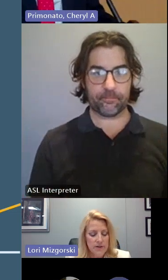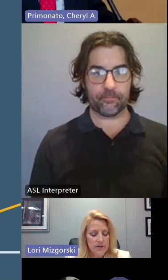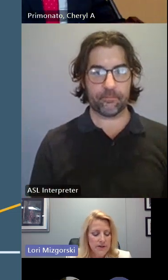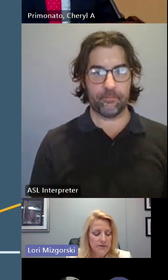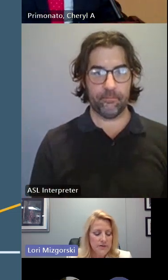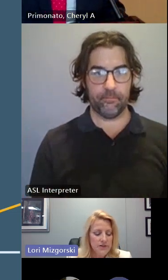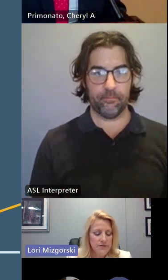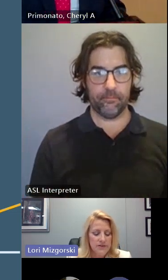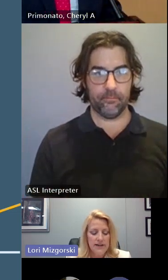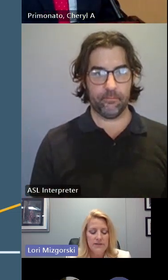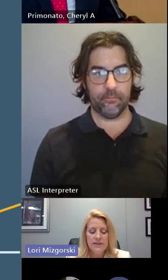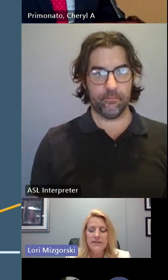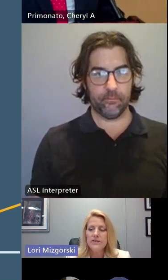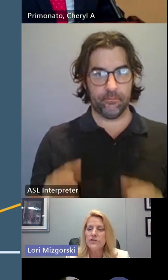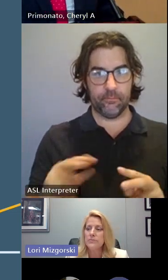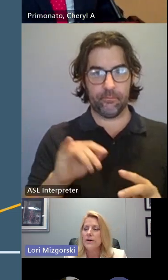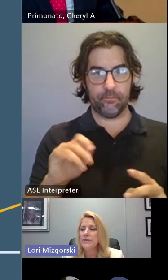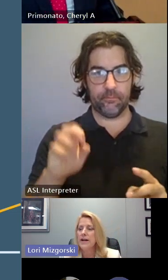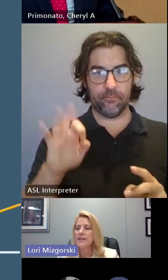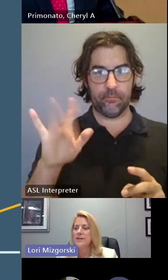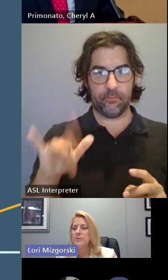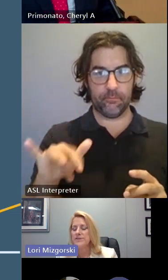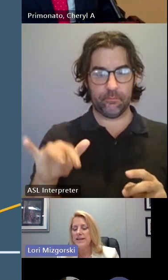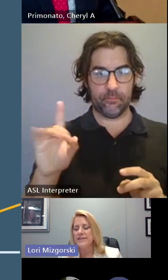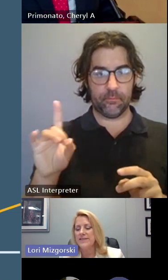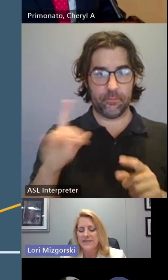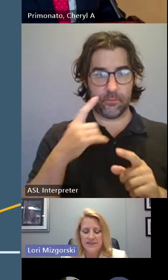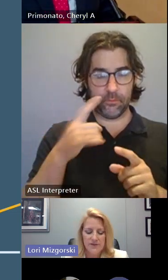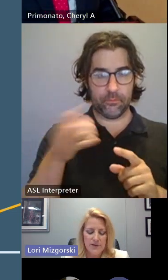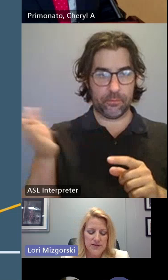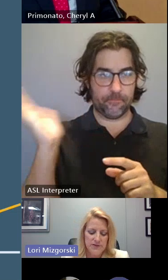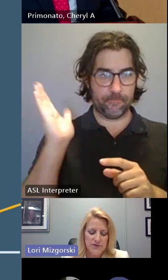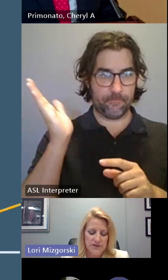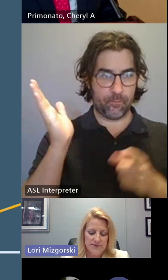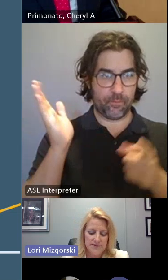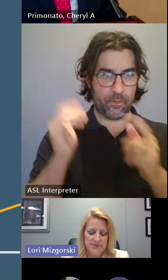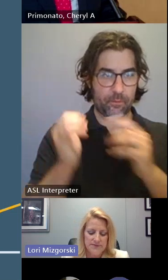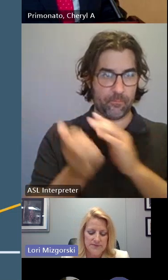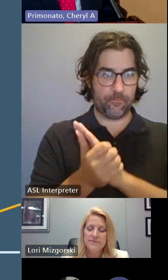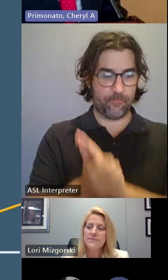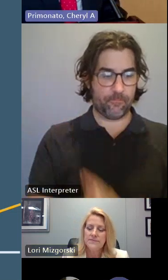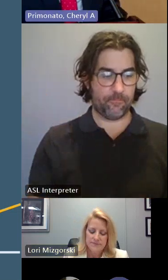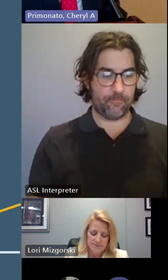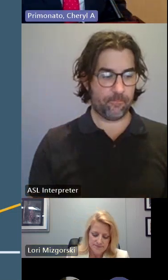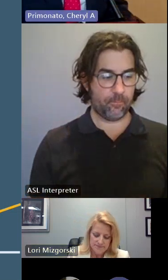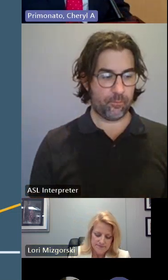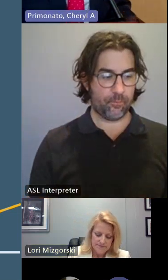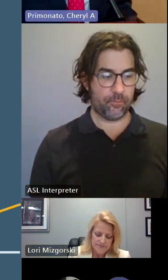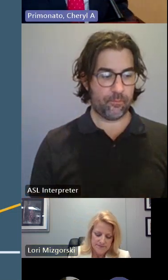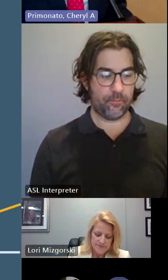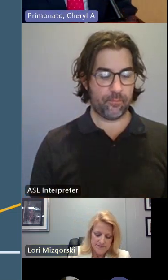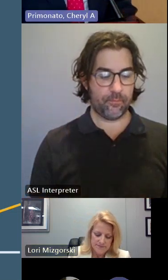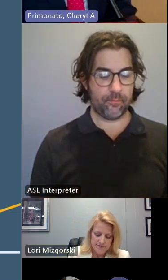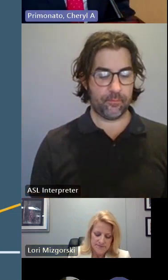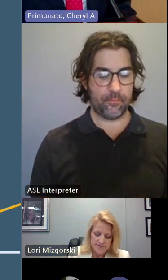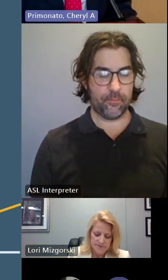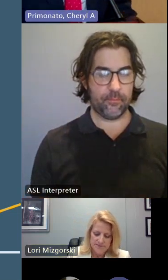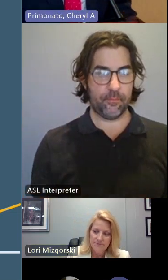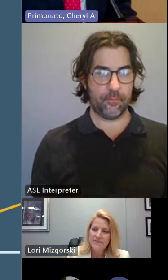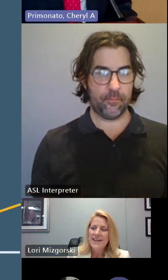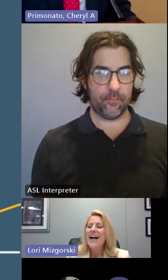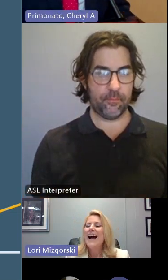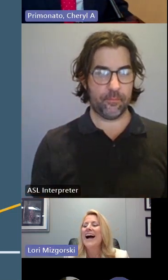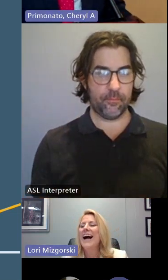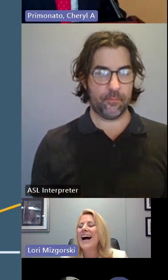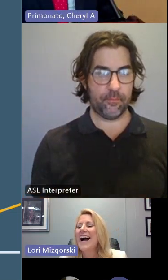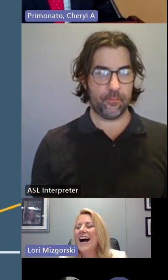And we are looking for Jeffrey Devlin. Could you kindly present this resolution? Yes, good morning. And I need you to say that 3 times